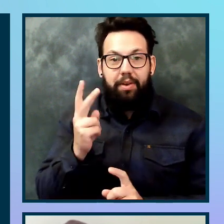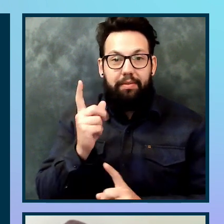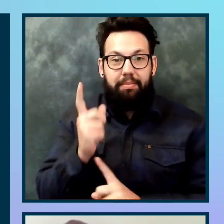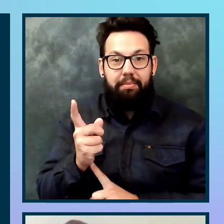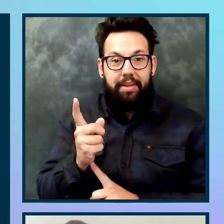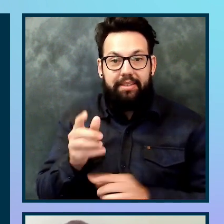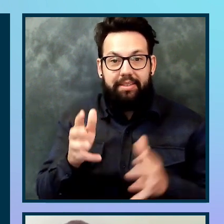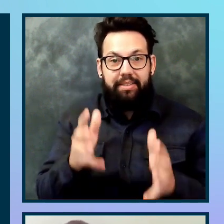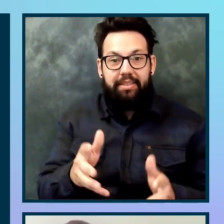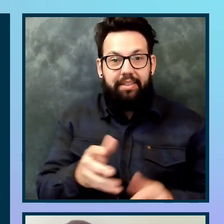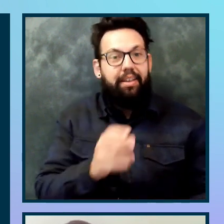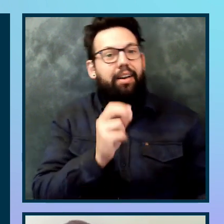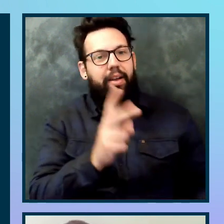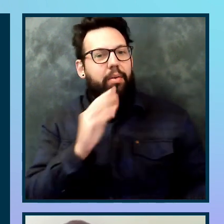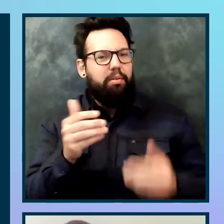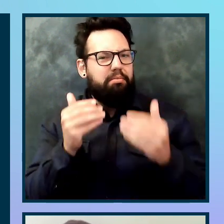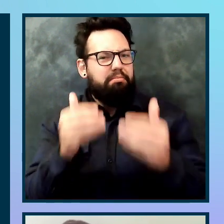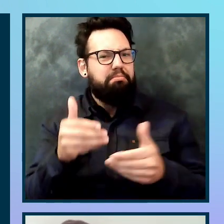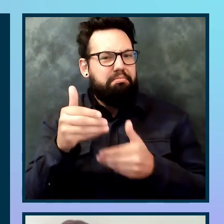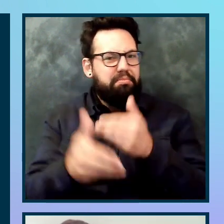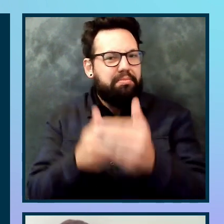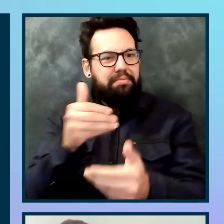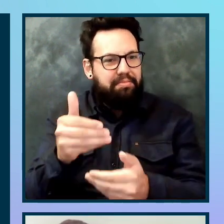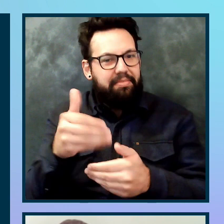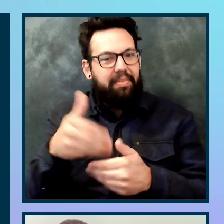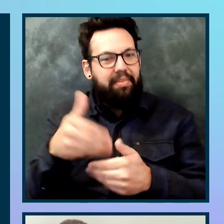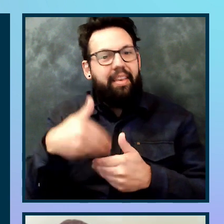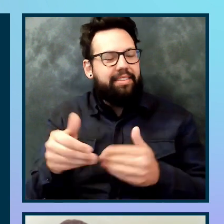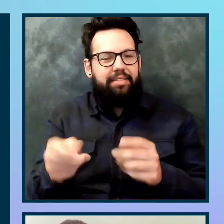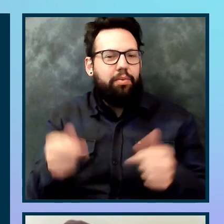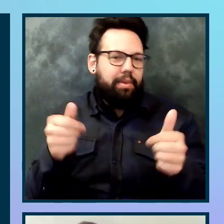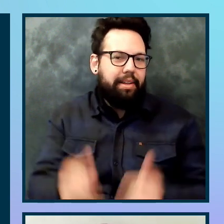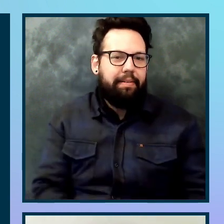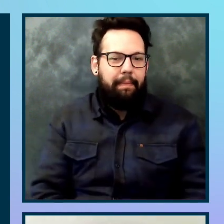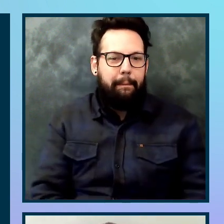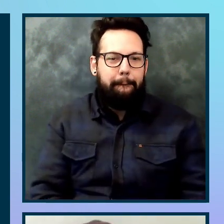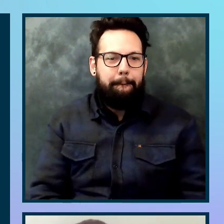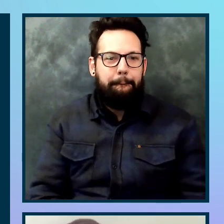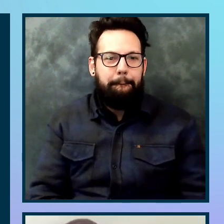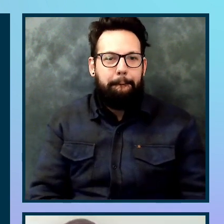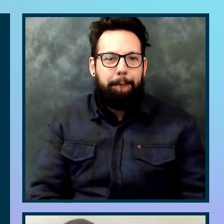Yeah, I'm gonna finish up. This next one is pretty quick here. So Awesome. sorry. Oops.